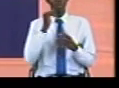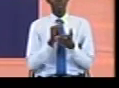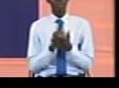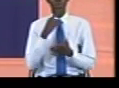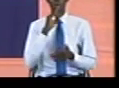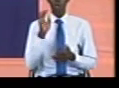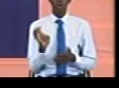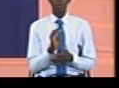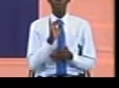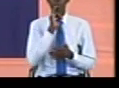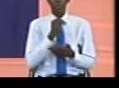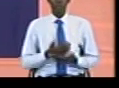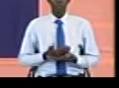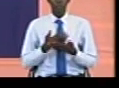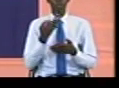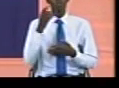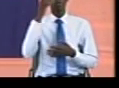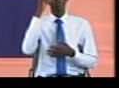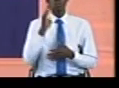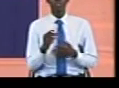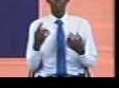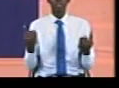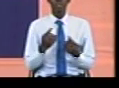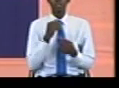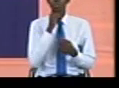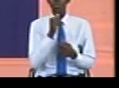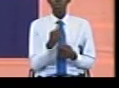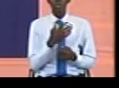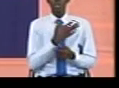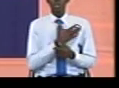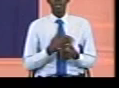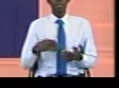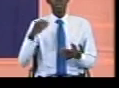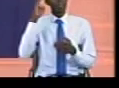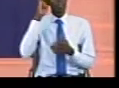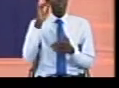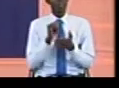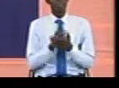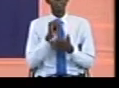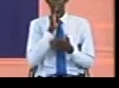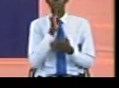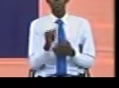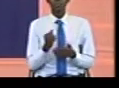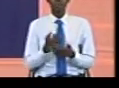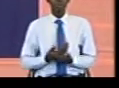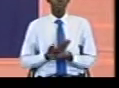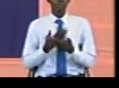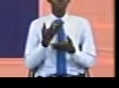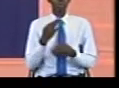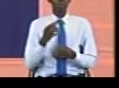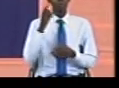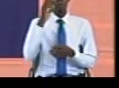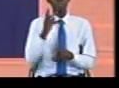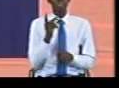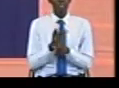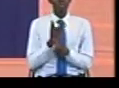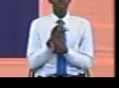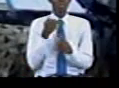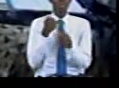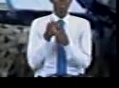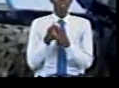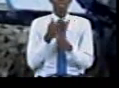of God sinneth not, and he that is begotten of God keepeth himself, and that wicked